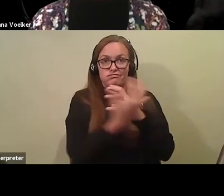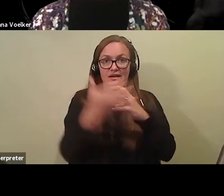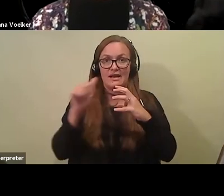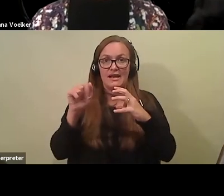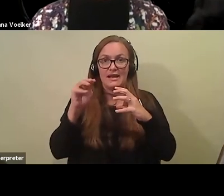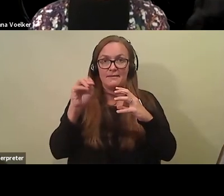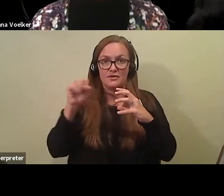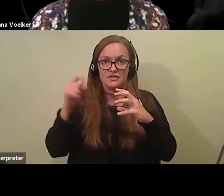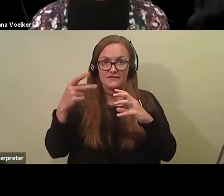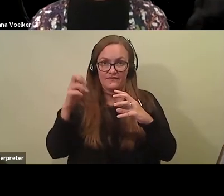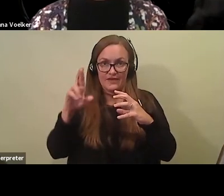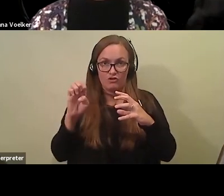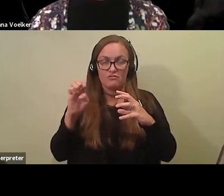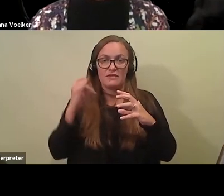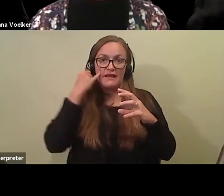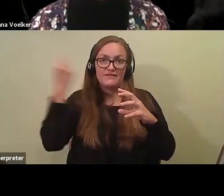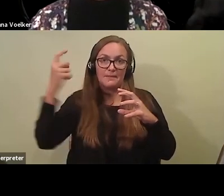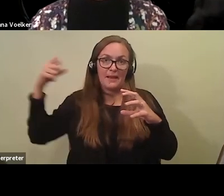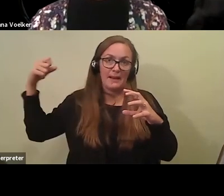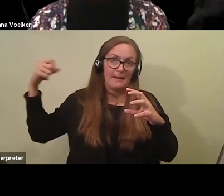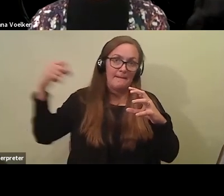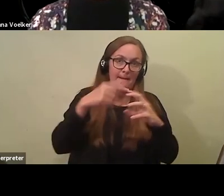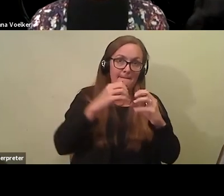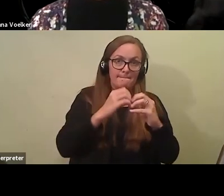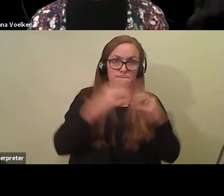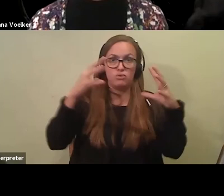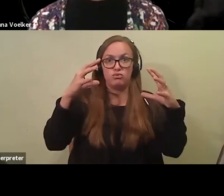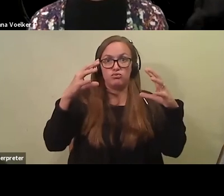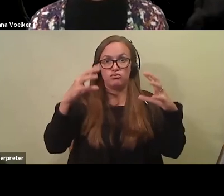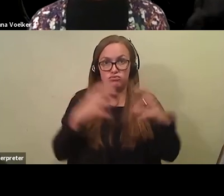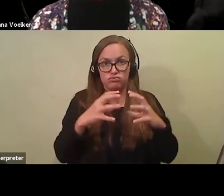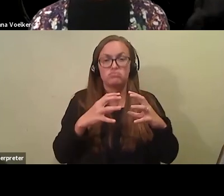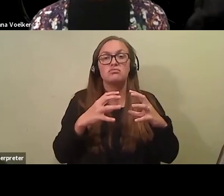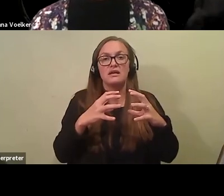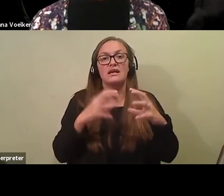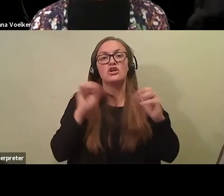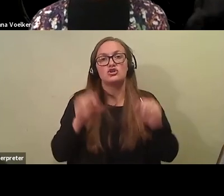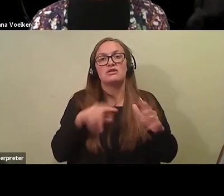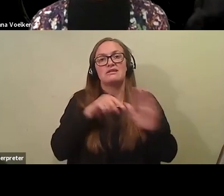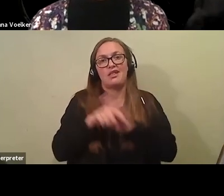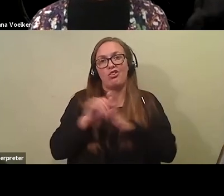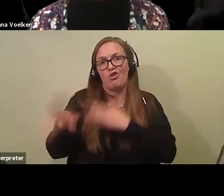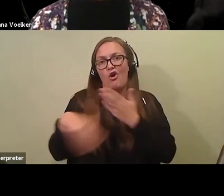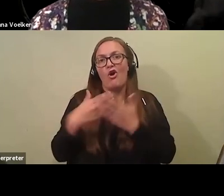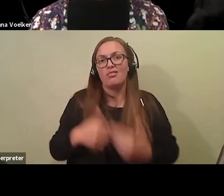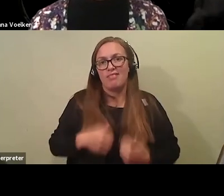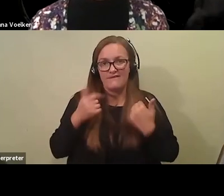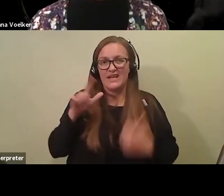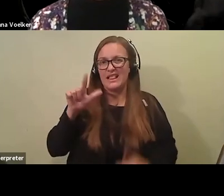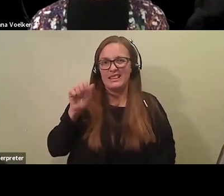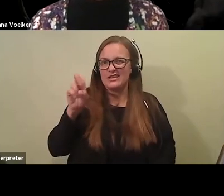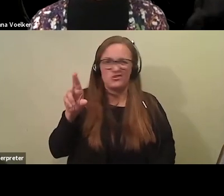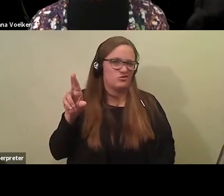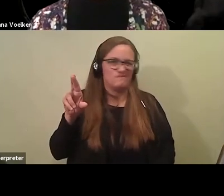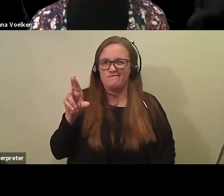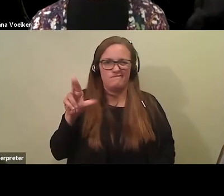you know, I'm in no way recommending it, but lasers are going to be a very poor choice. The other problem